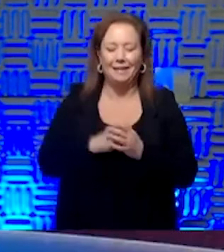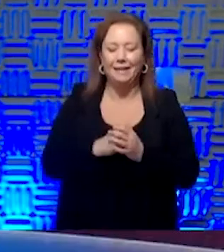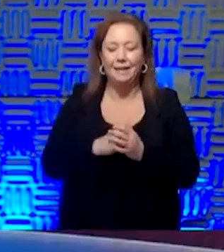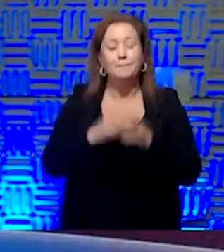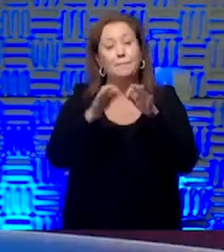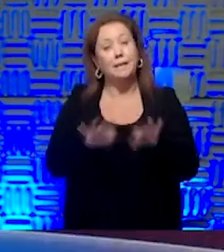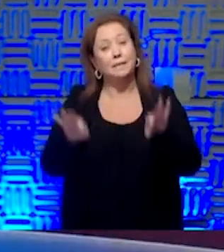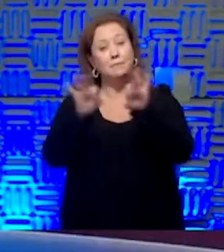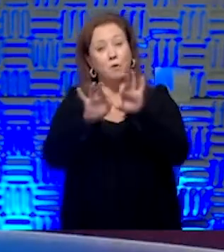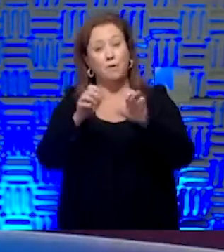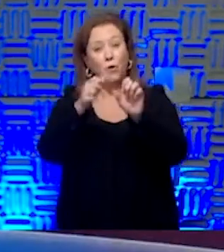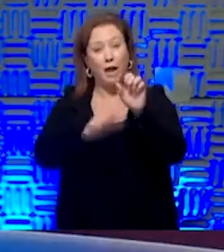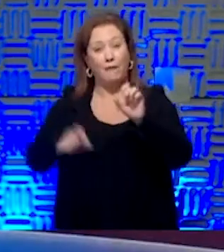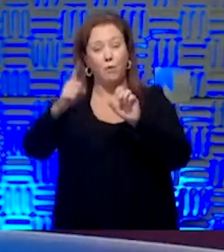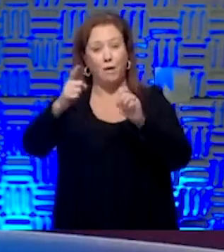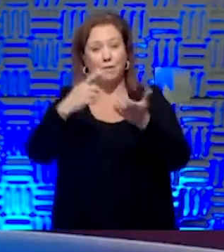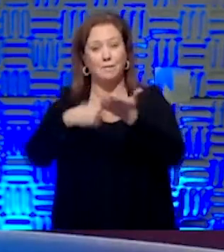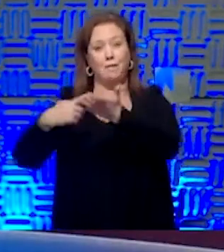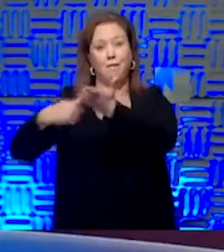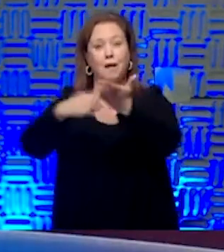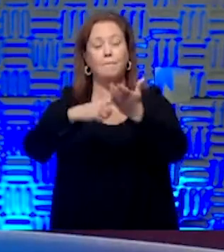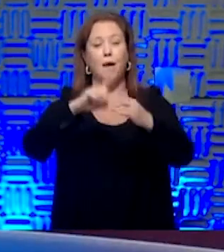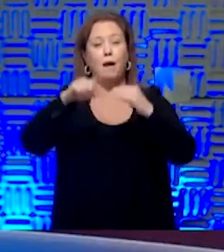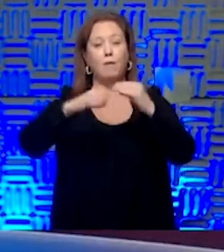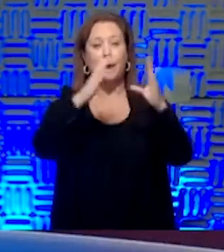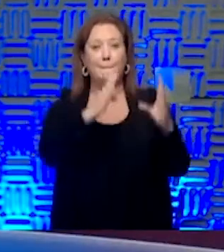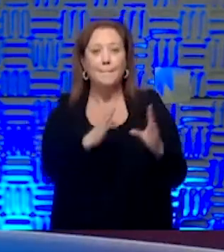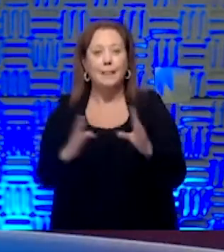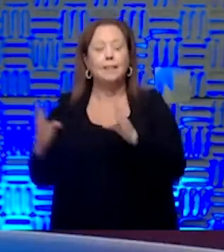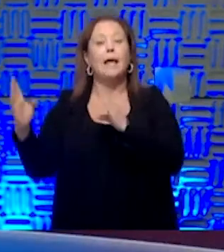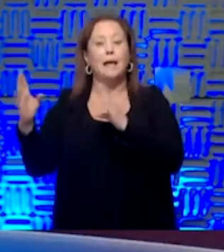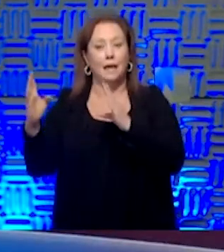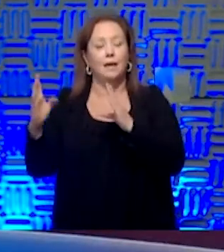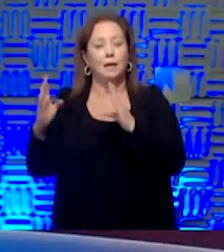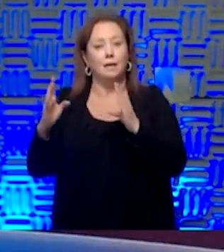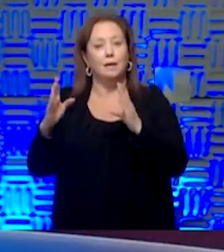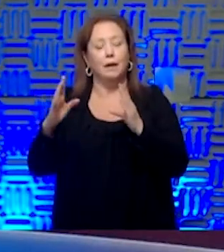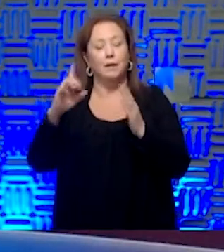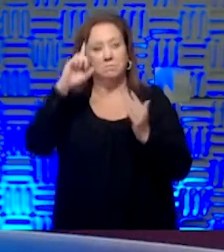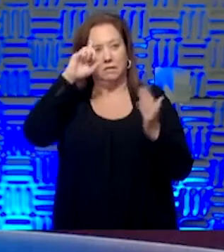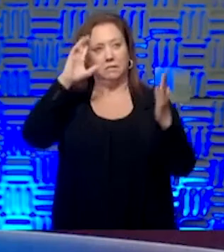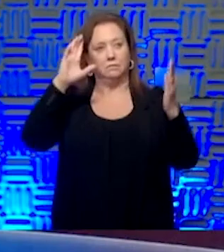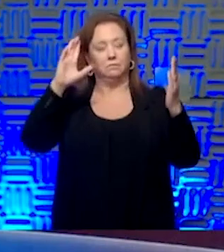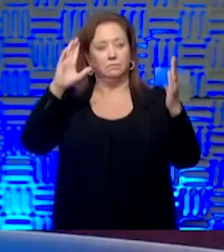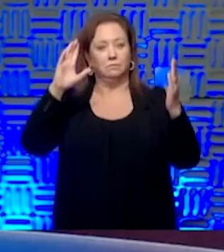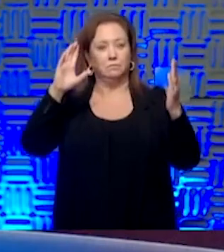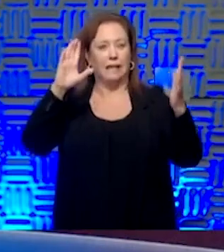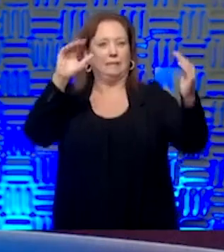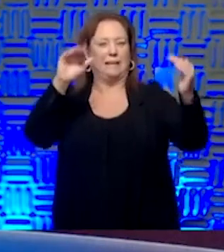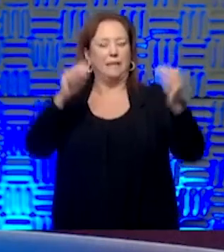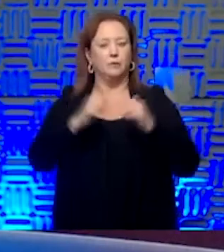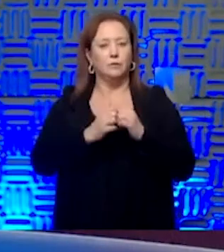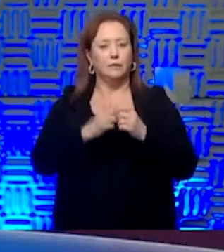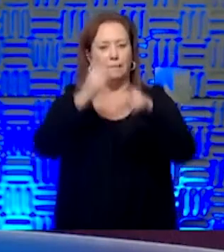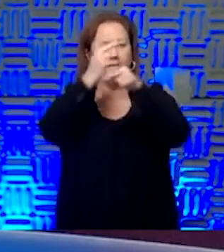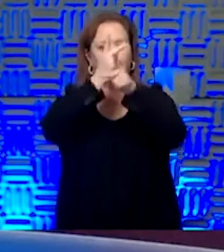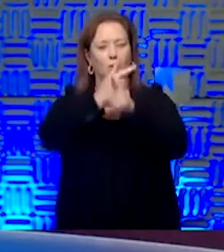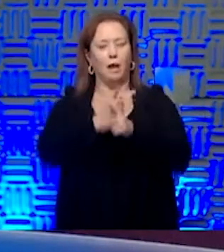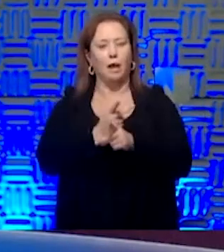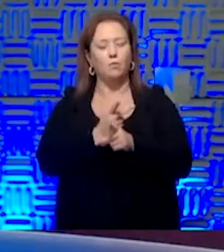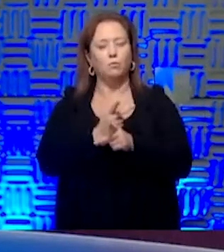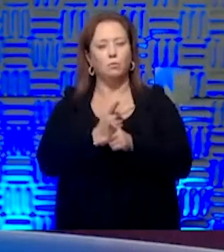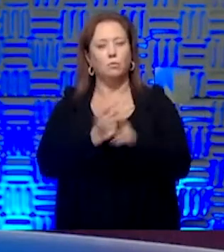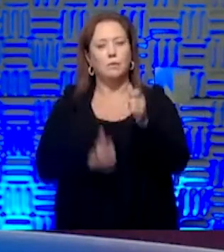it's important for everybody right now to just be understanding what's going on and figuring out